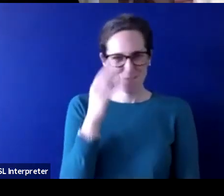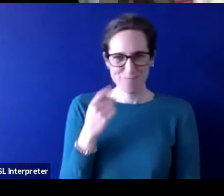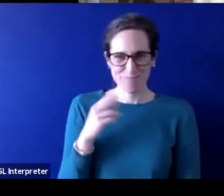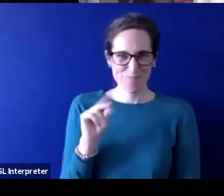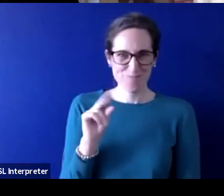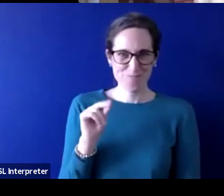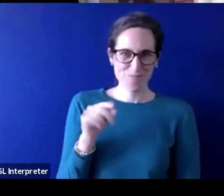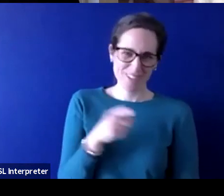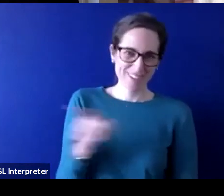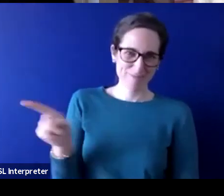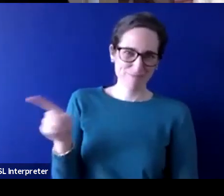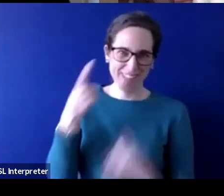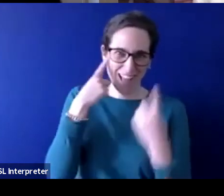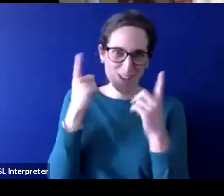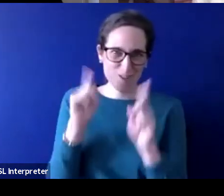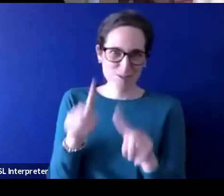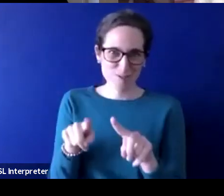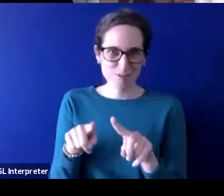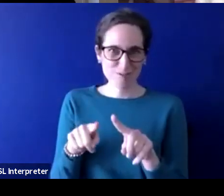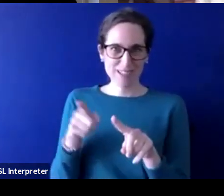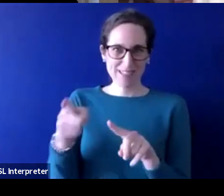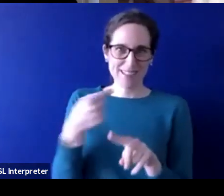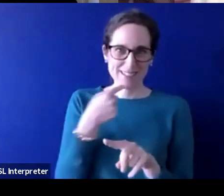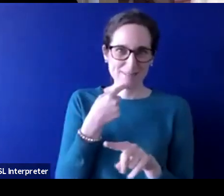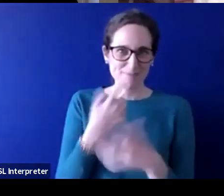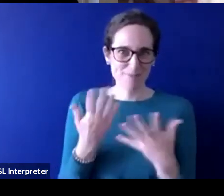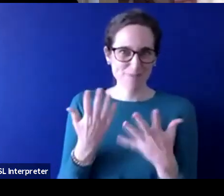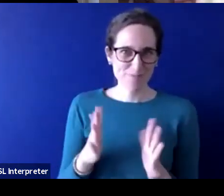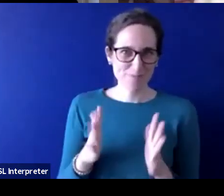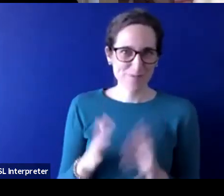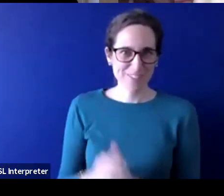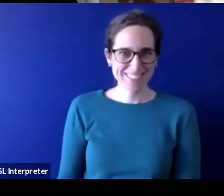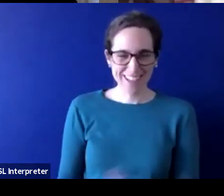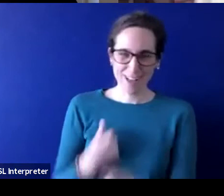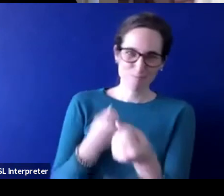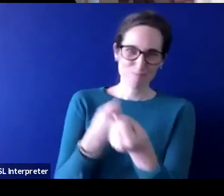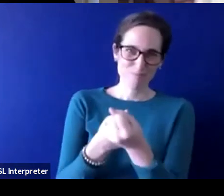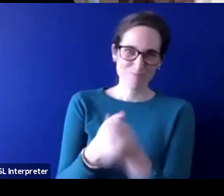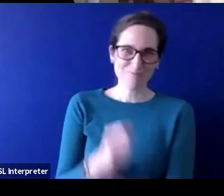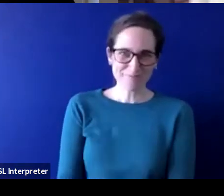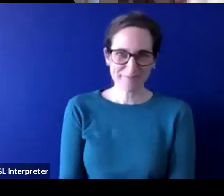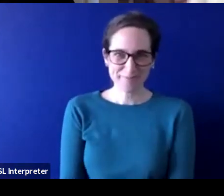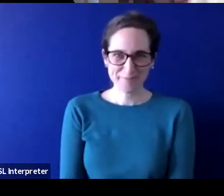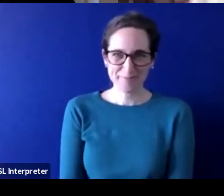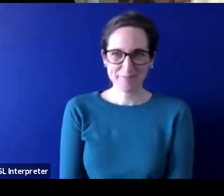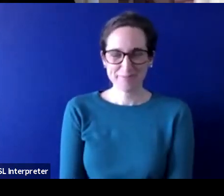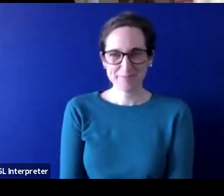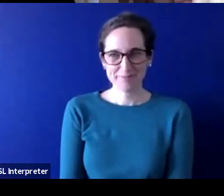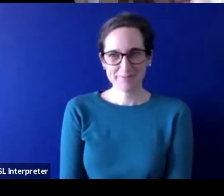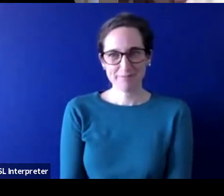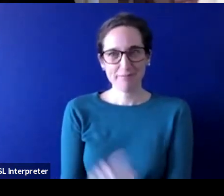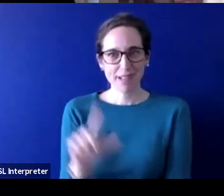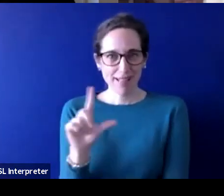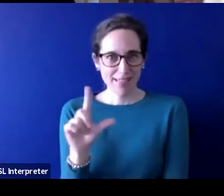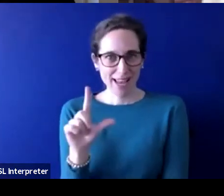they were on point with everything that I would have said. So I would okay. just stand by what they said. Yeah. Well, we'll take one